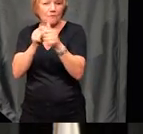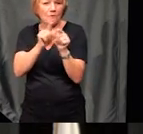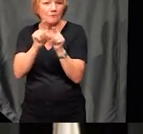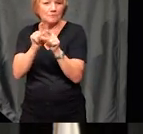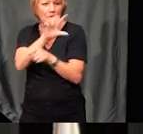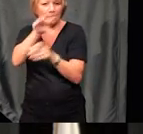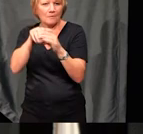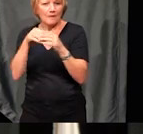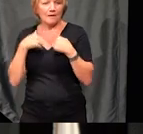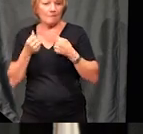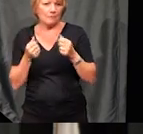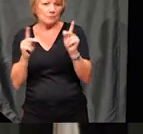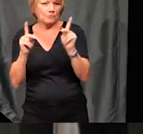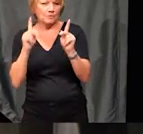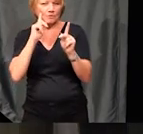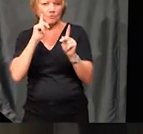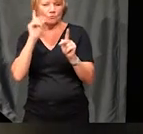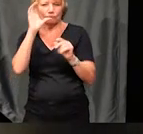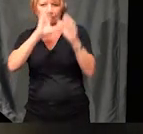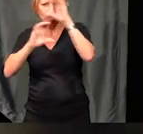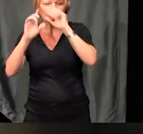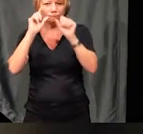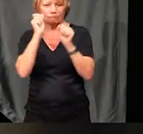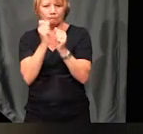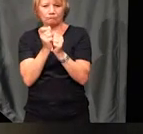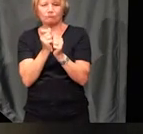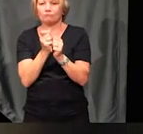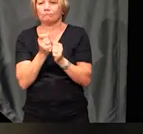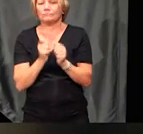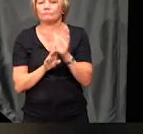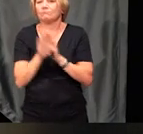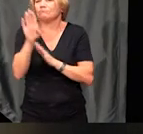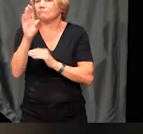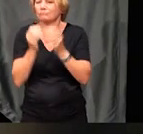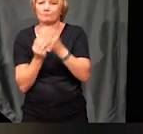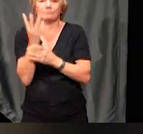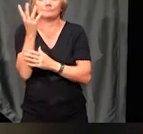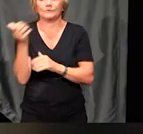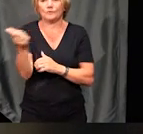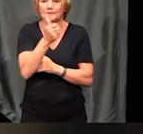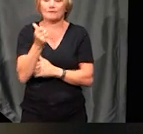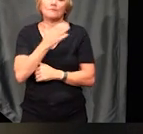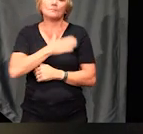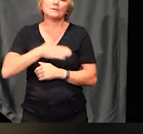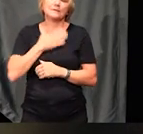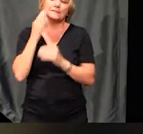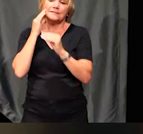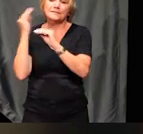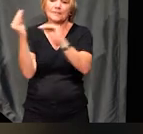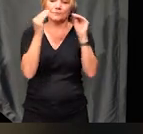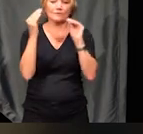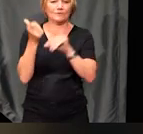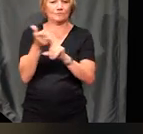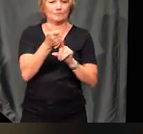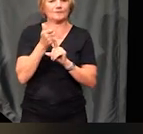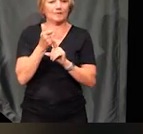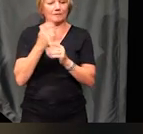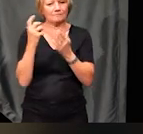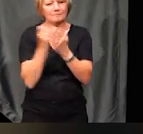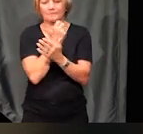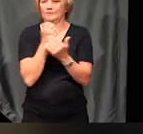explore and expand yourselves. Please educate yourself as you have the chance to